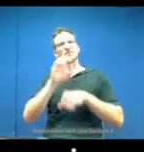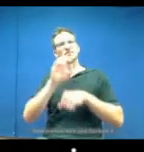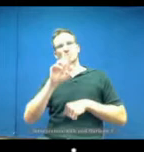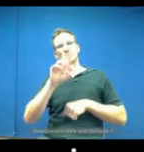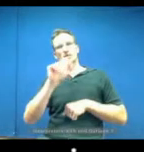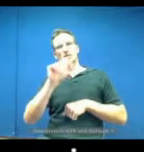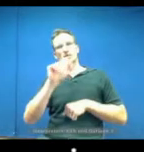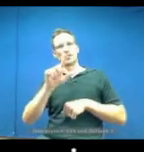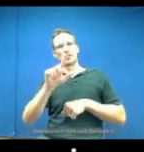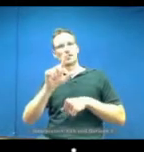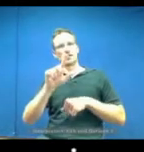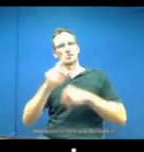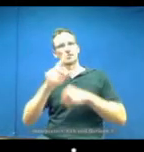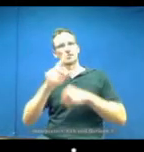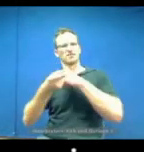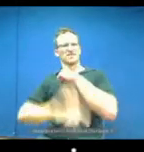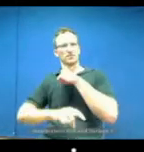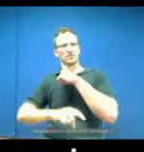Often